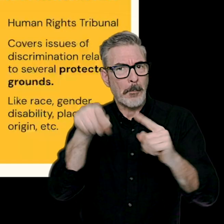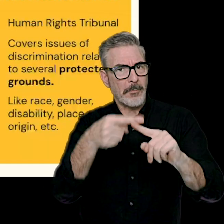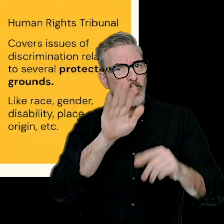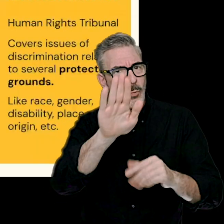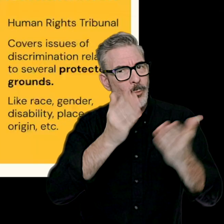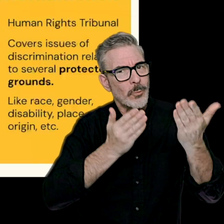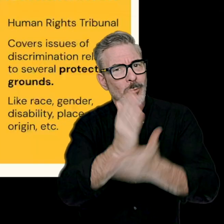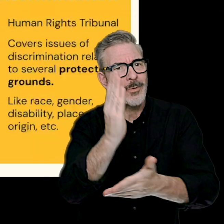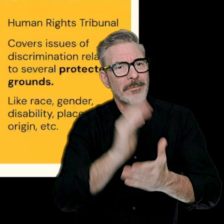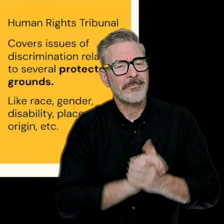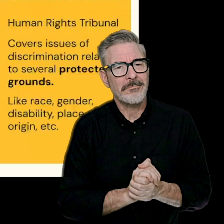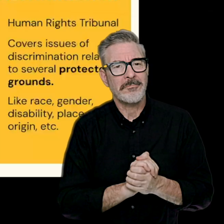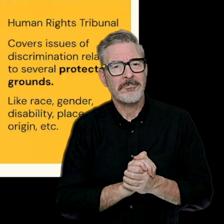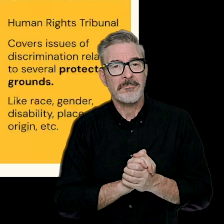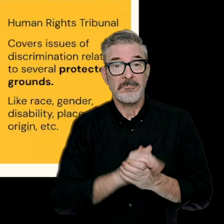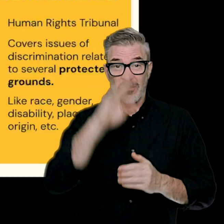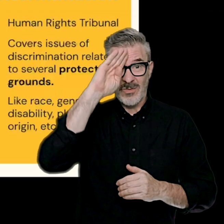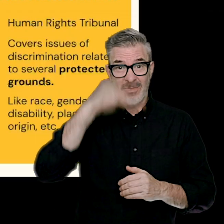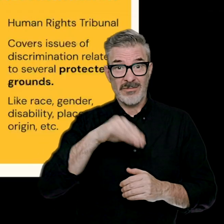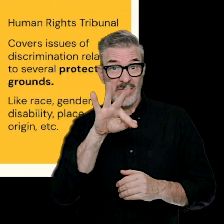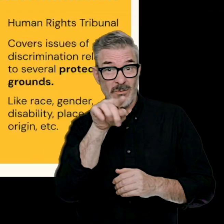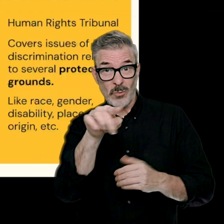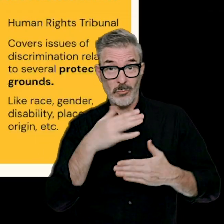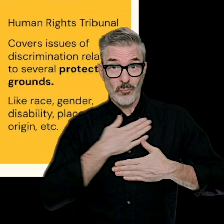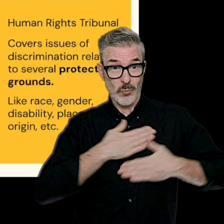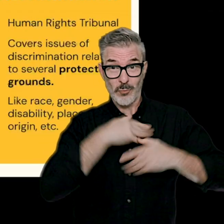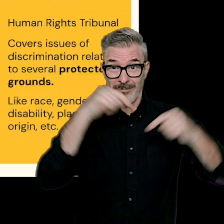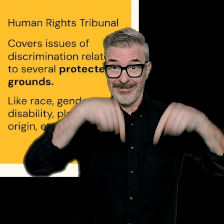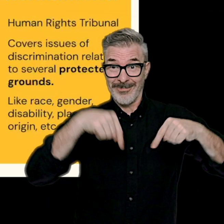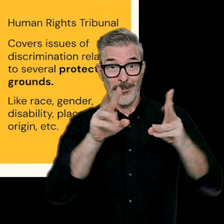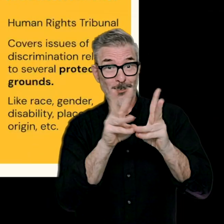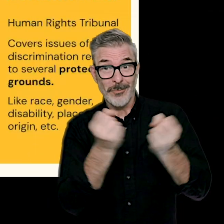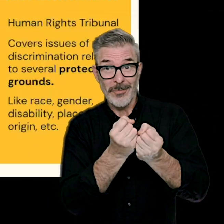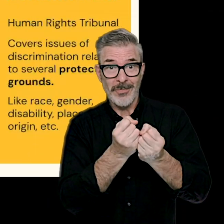other workshops that touch on those two, how those